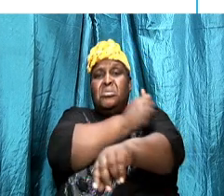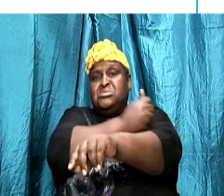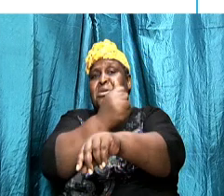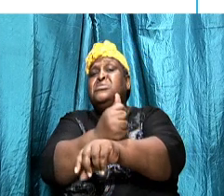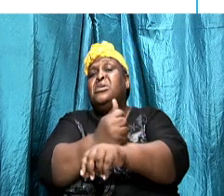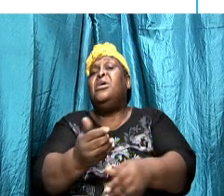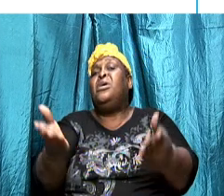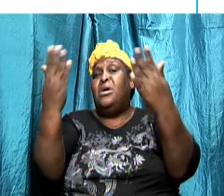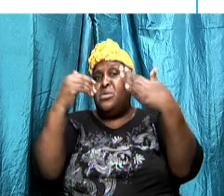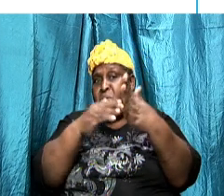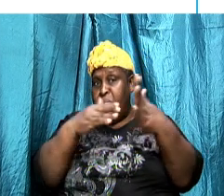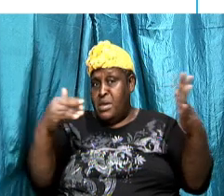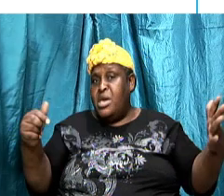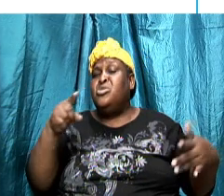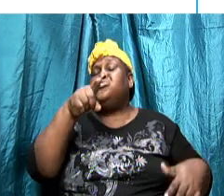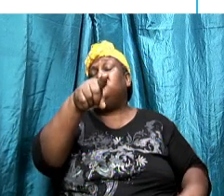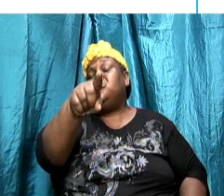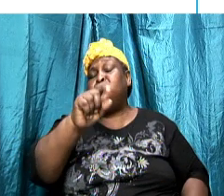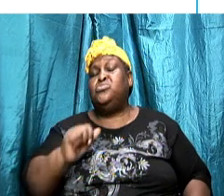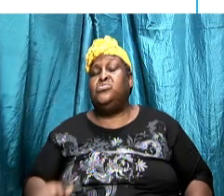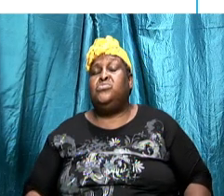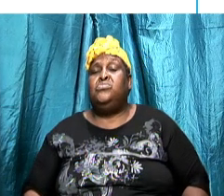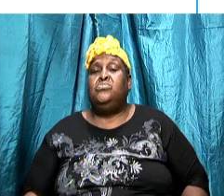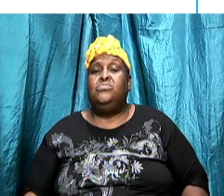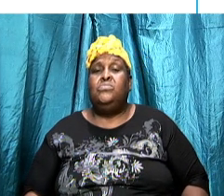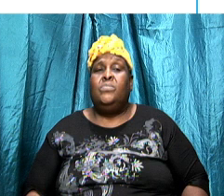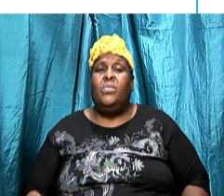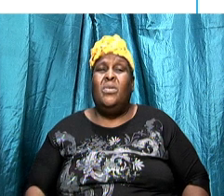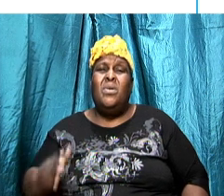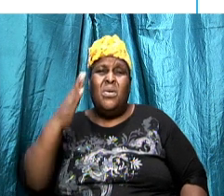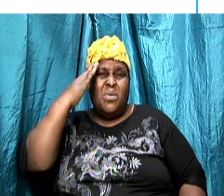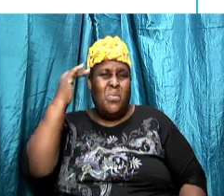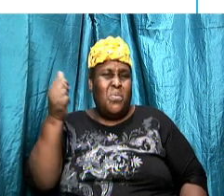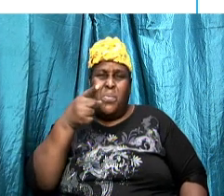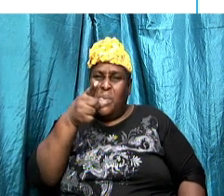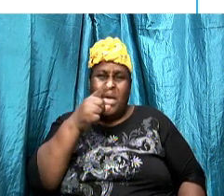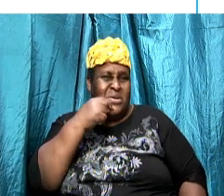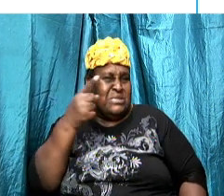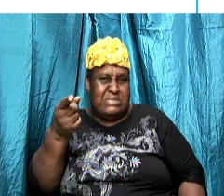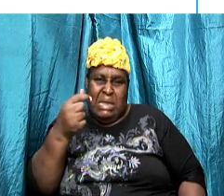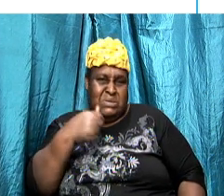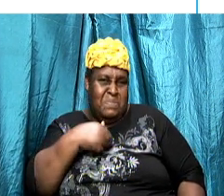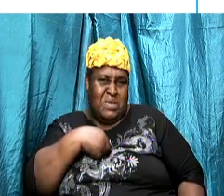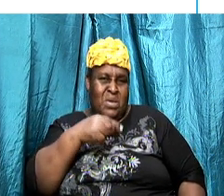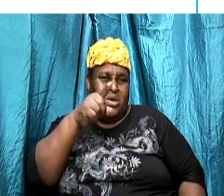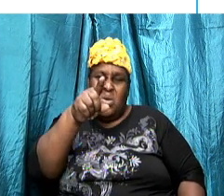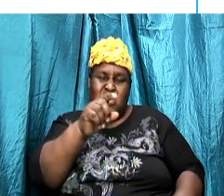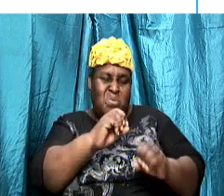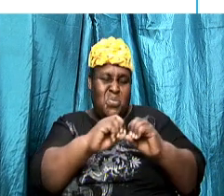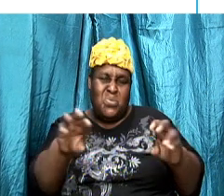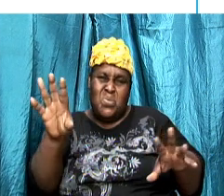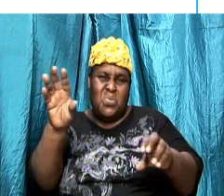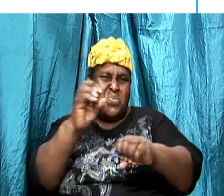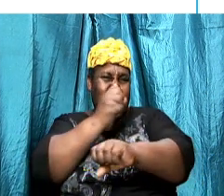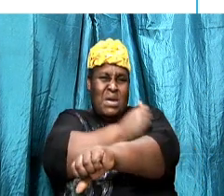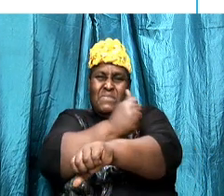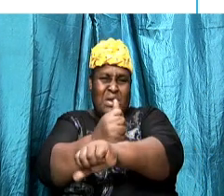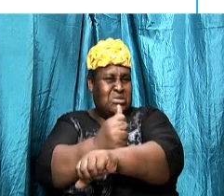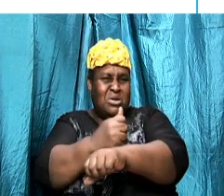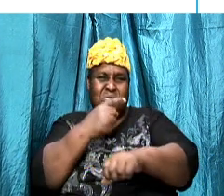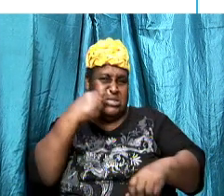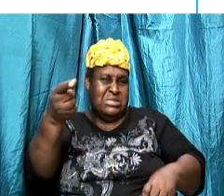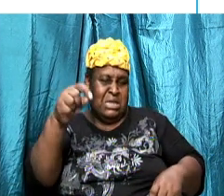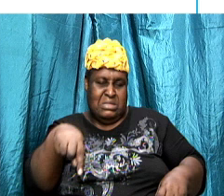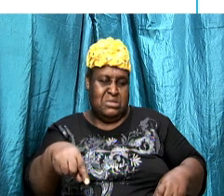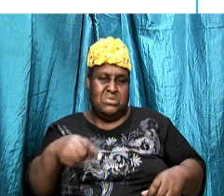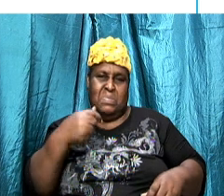come against you in terms of, you know, why are you saying this to me? You don't need to be saying this. You don't have the right. And so this is